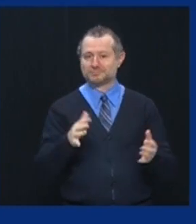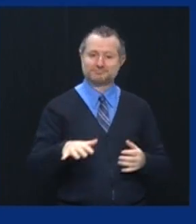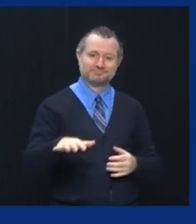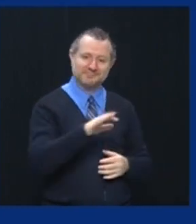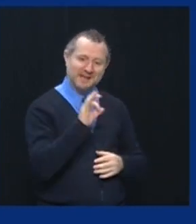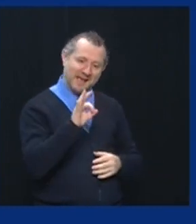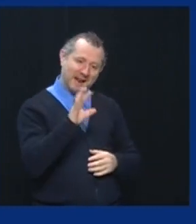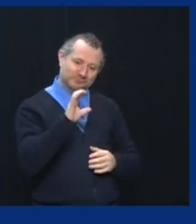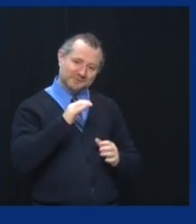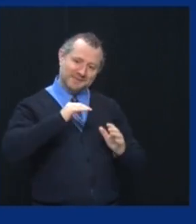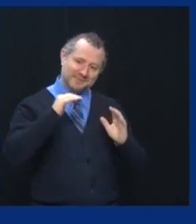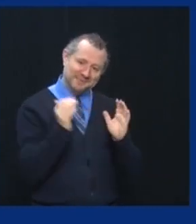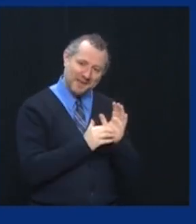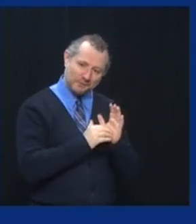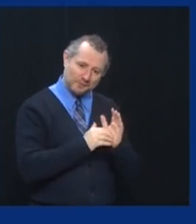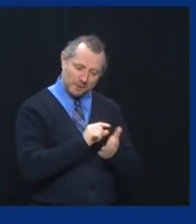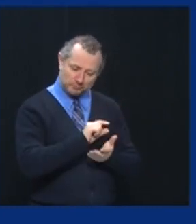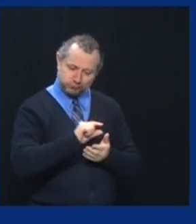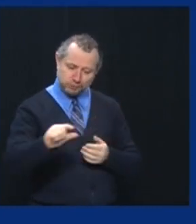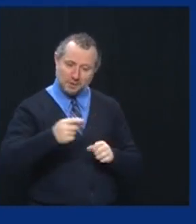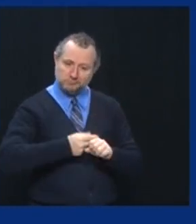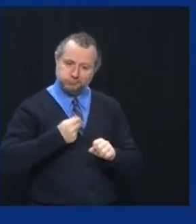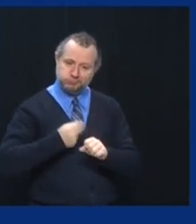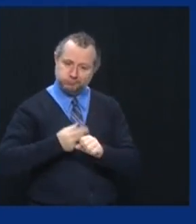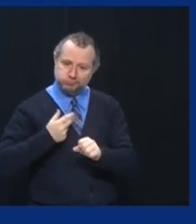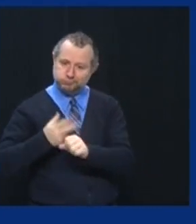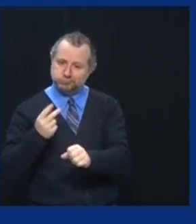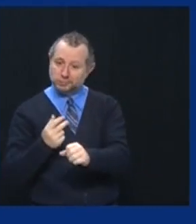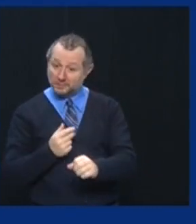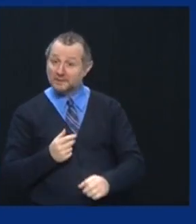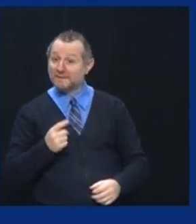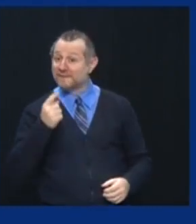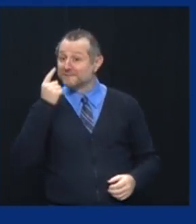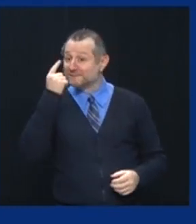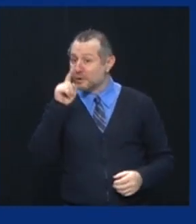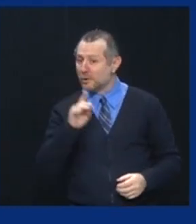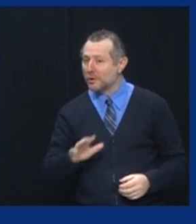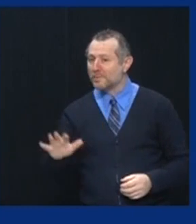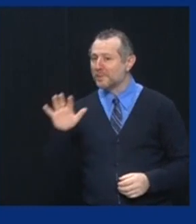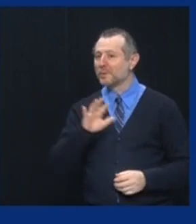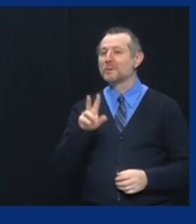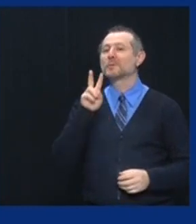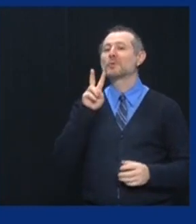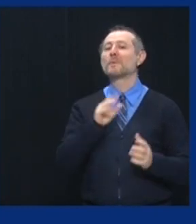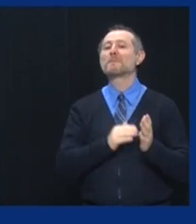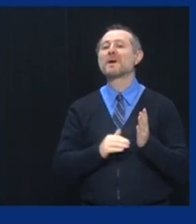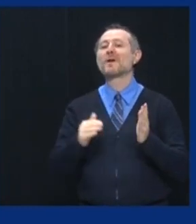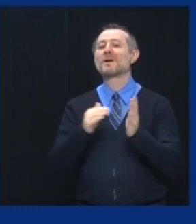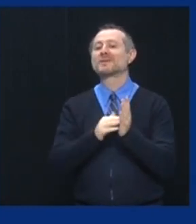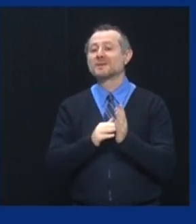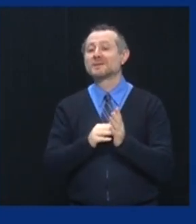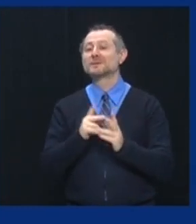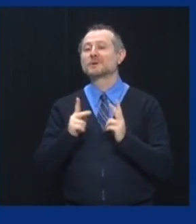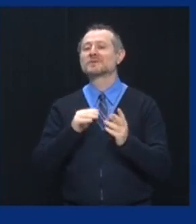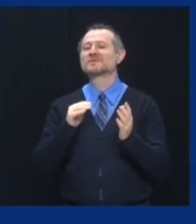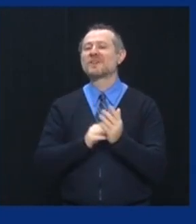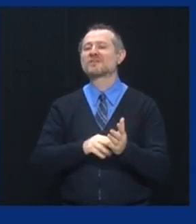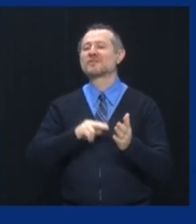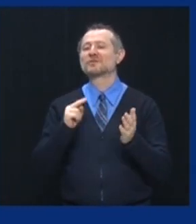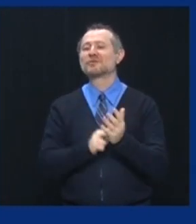900,000 vaccines for a 2 million population of healthcare workers.